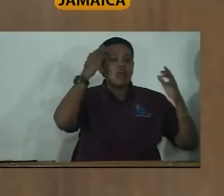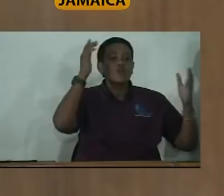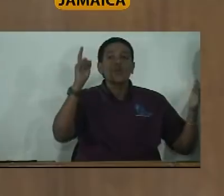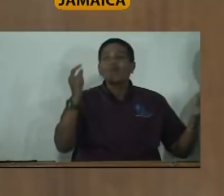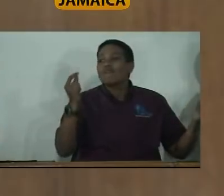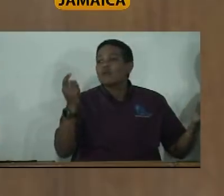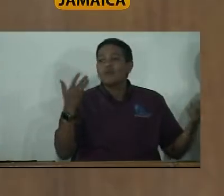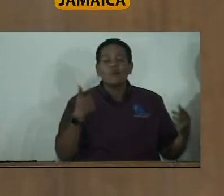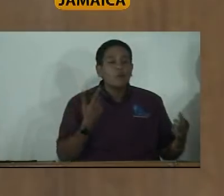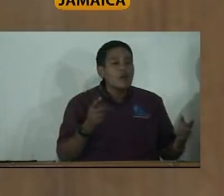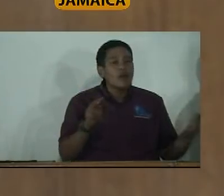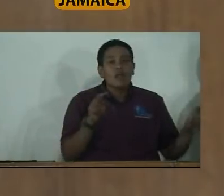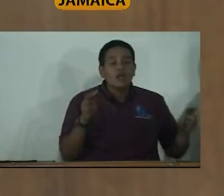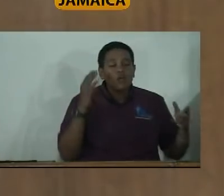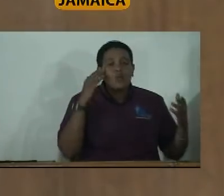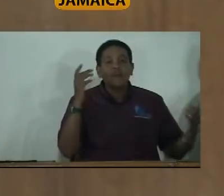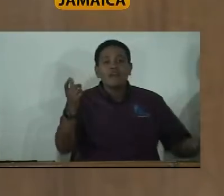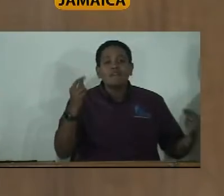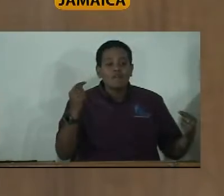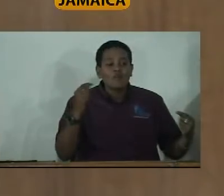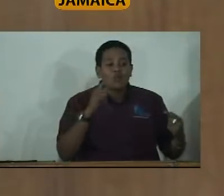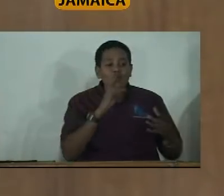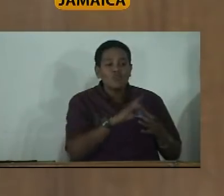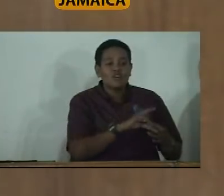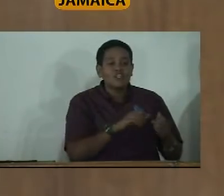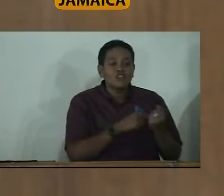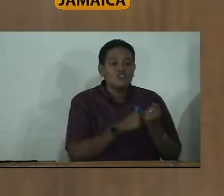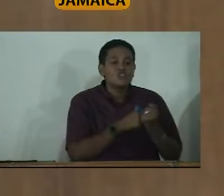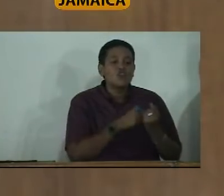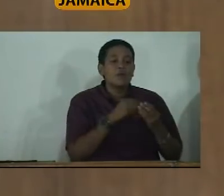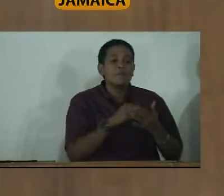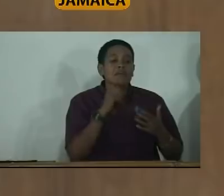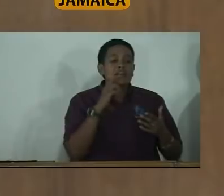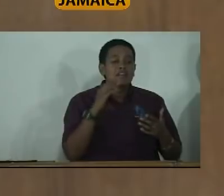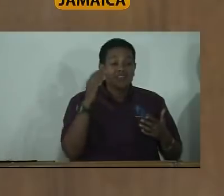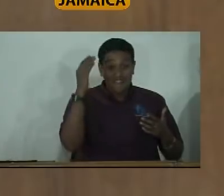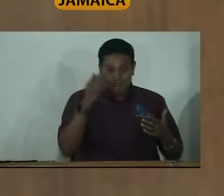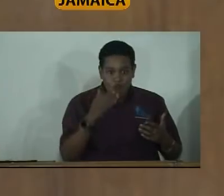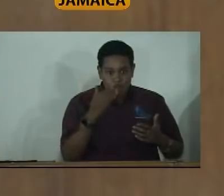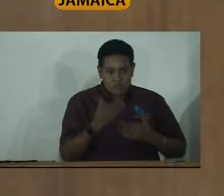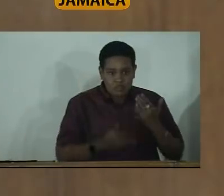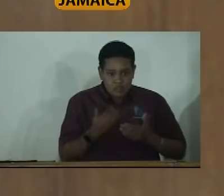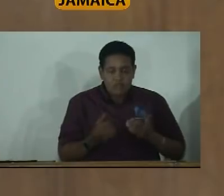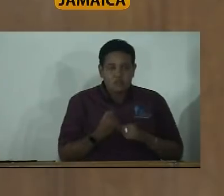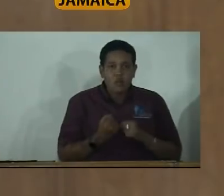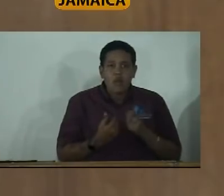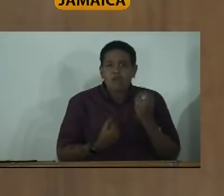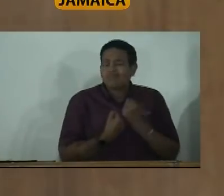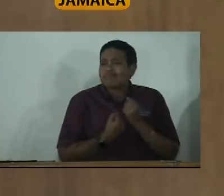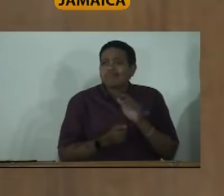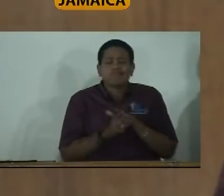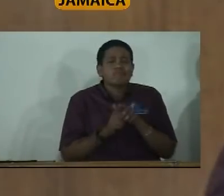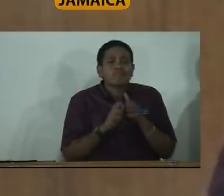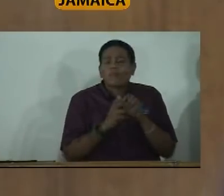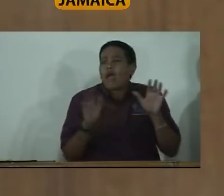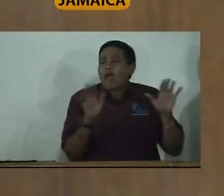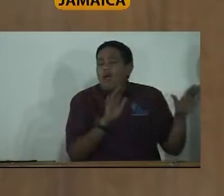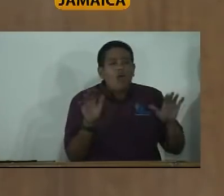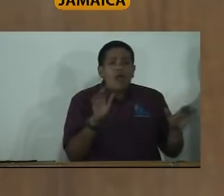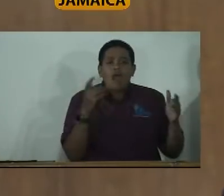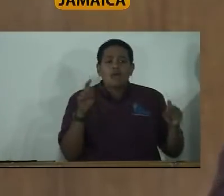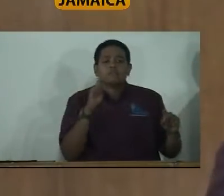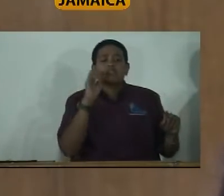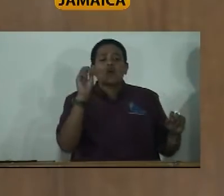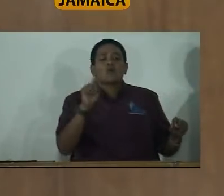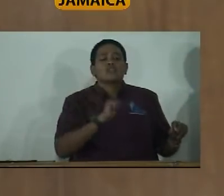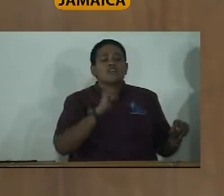turn for that assistance into the frontier breaking. So that we can then say, okay, I know